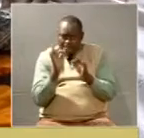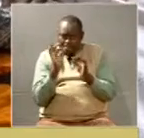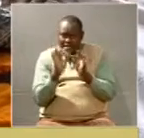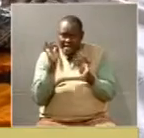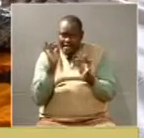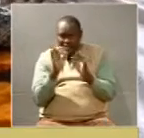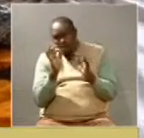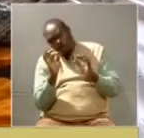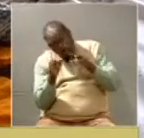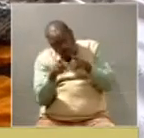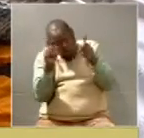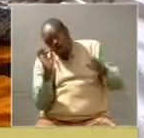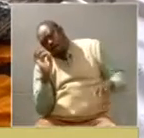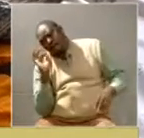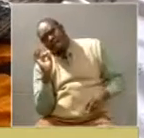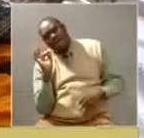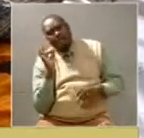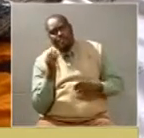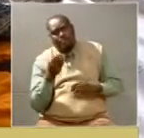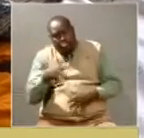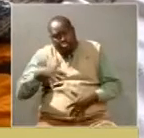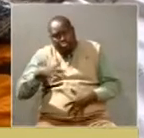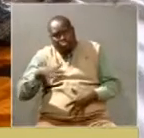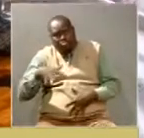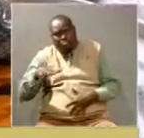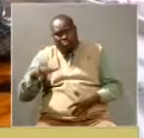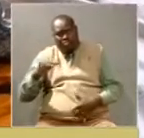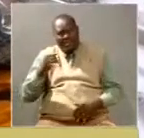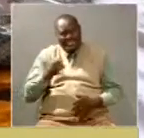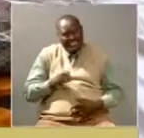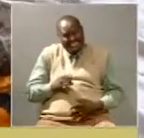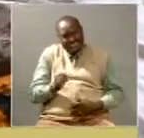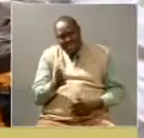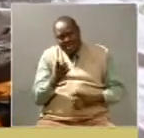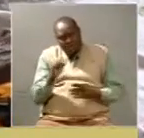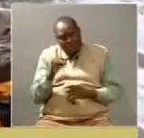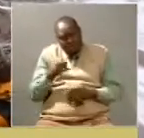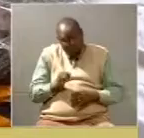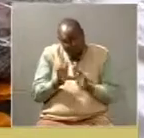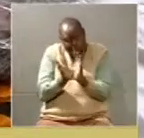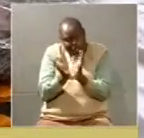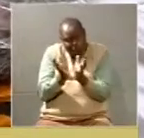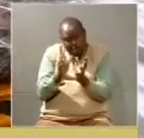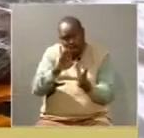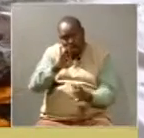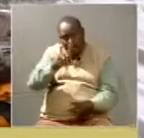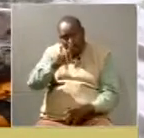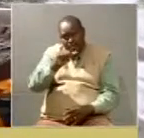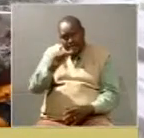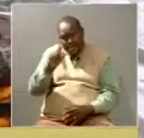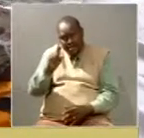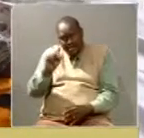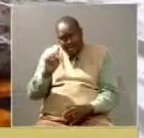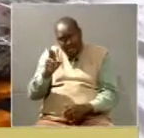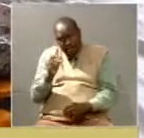Then, during that process of rupturing the membranes, instead they punctured the what? The blood. That is